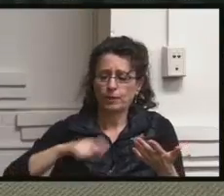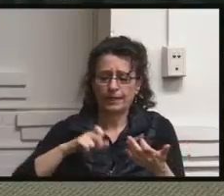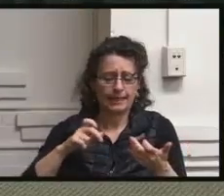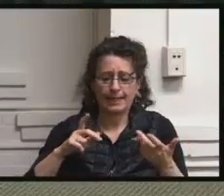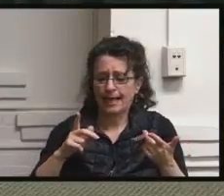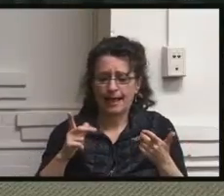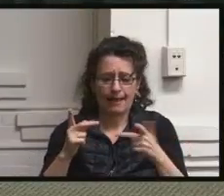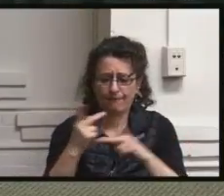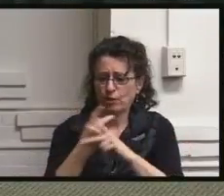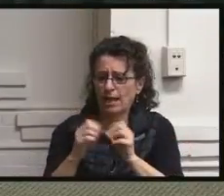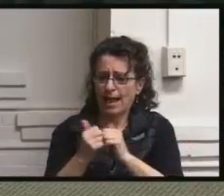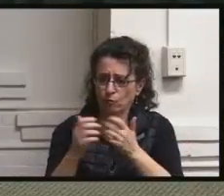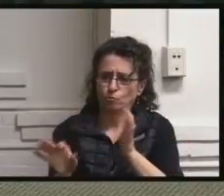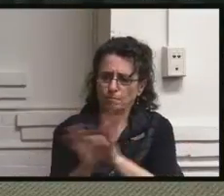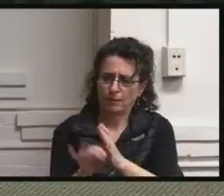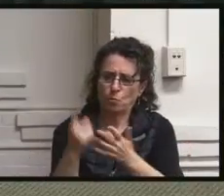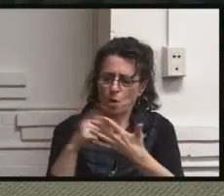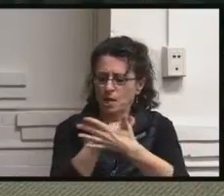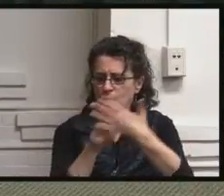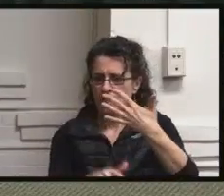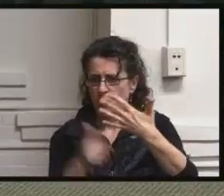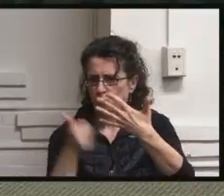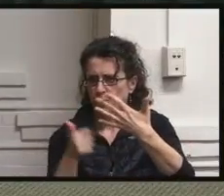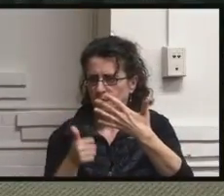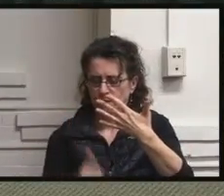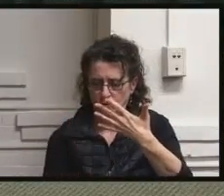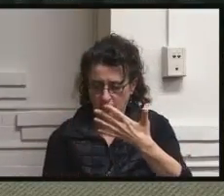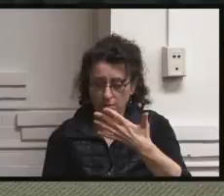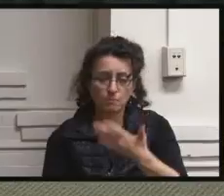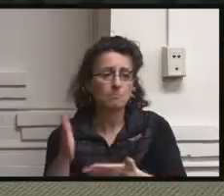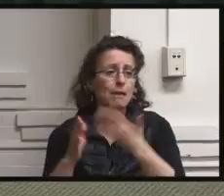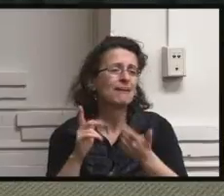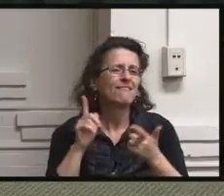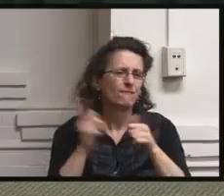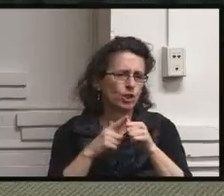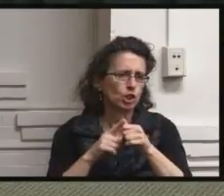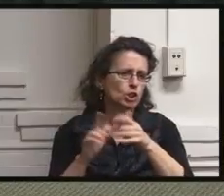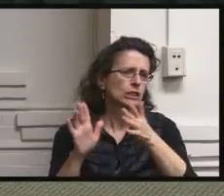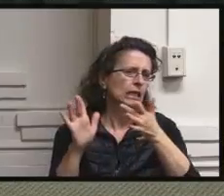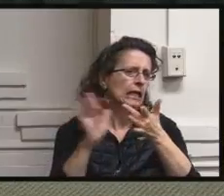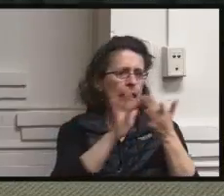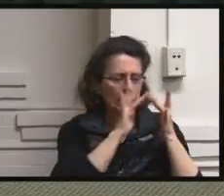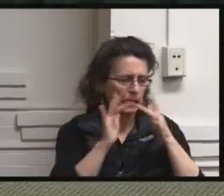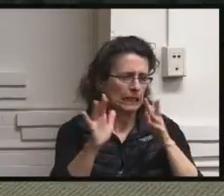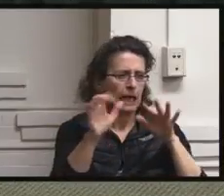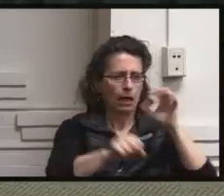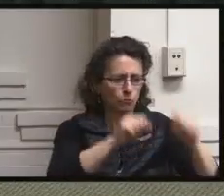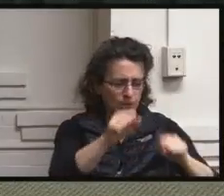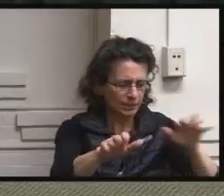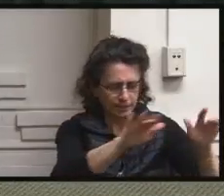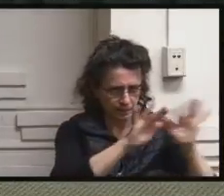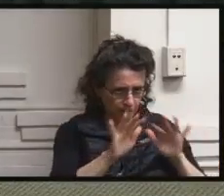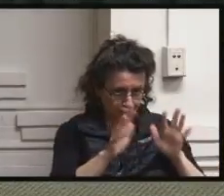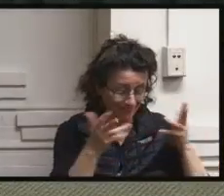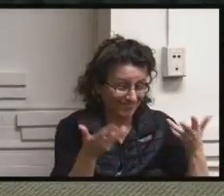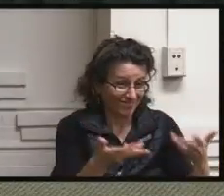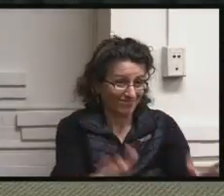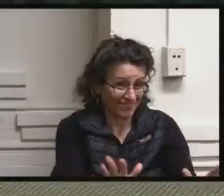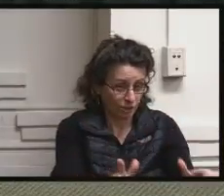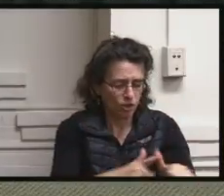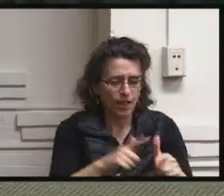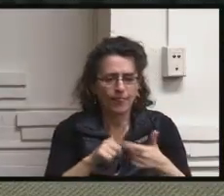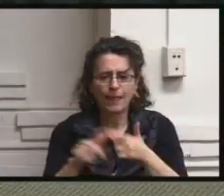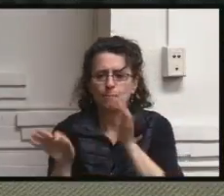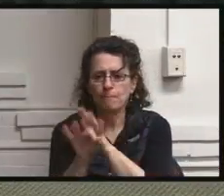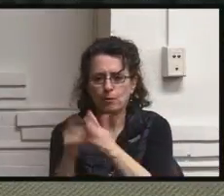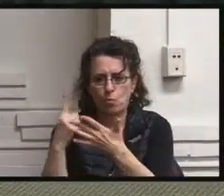to use, and after whatever outreach we use, we may want to then find a way